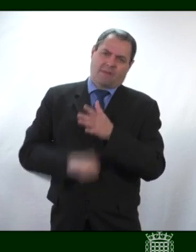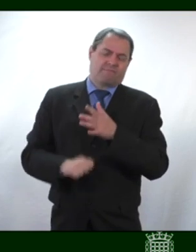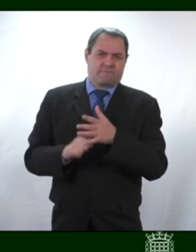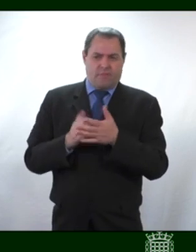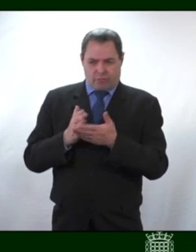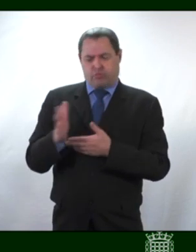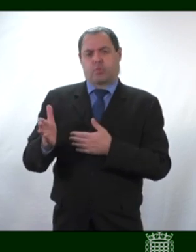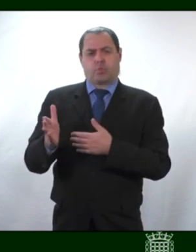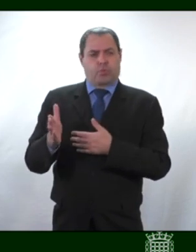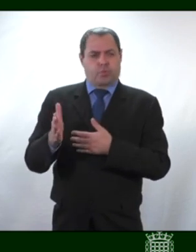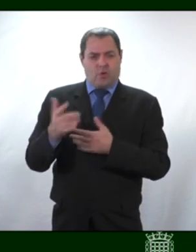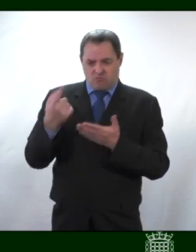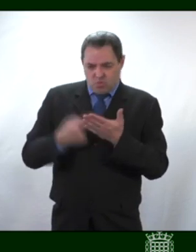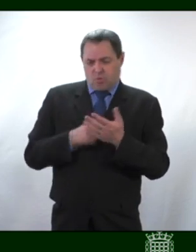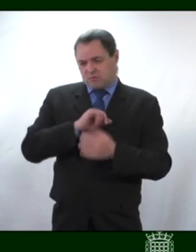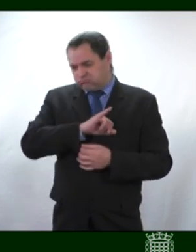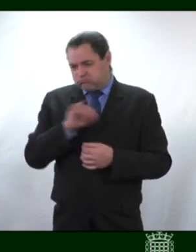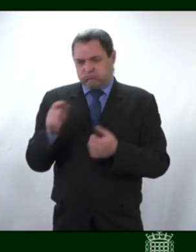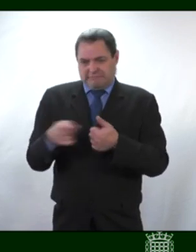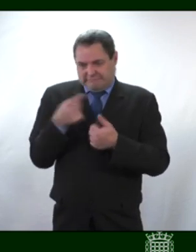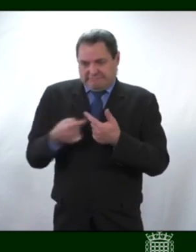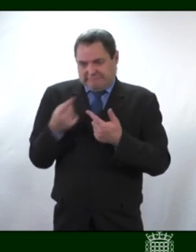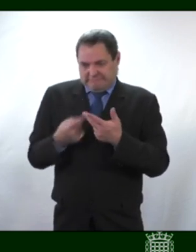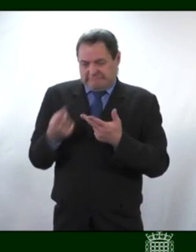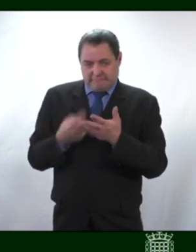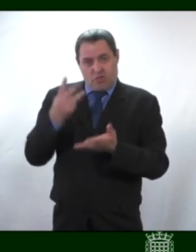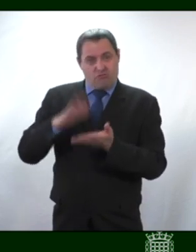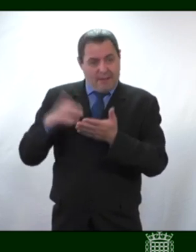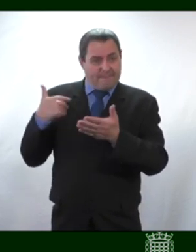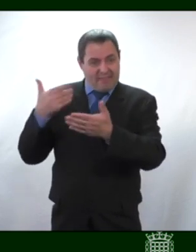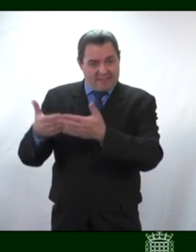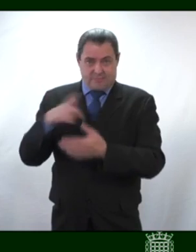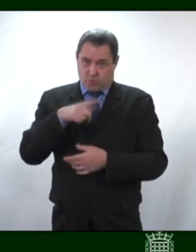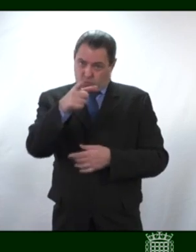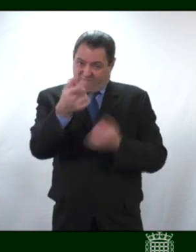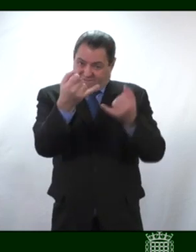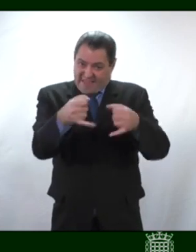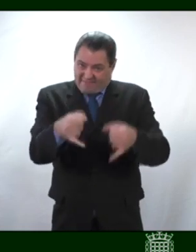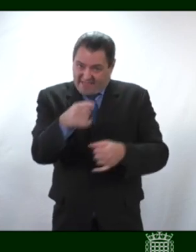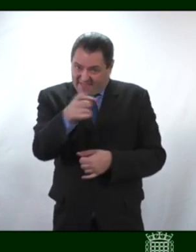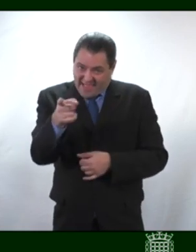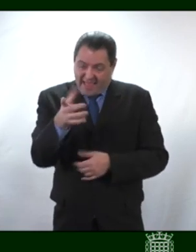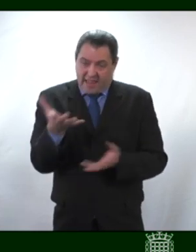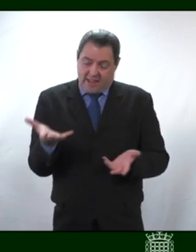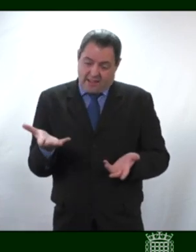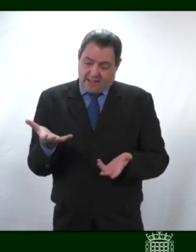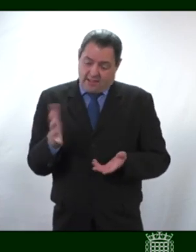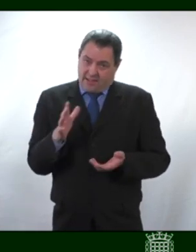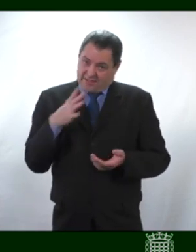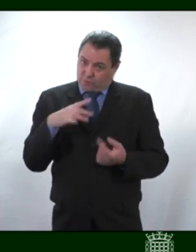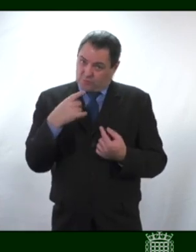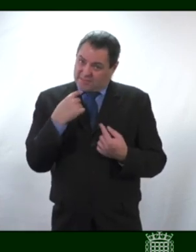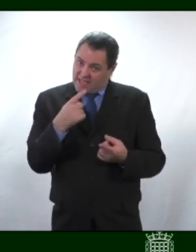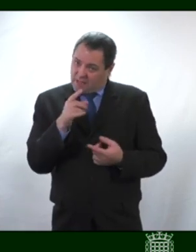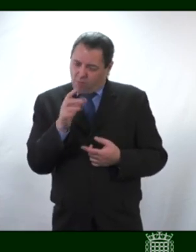with facing restrictions for nearly 3 months because of his and his government failings. Just so we are aware, will this